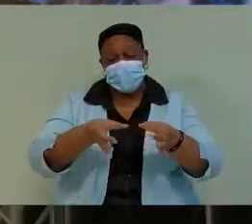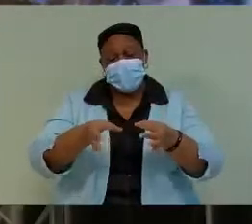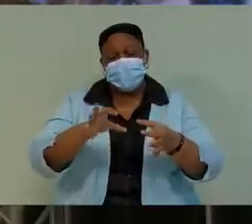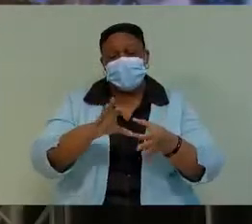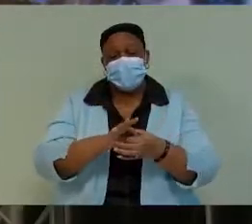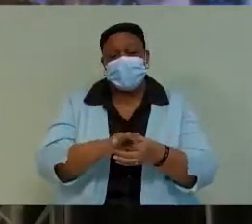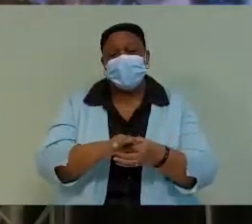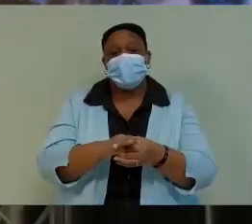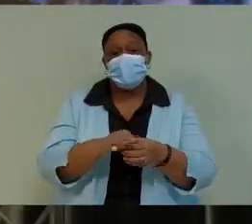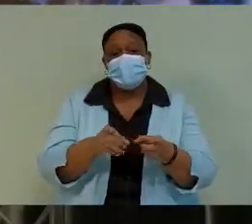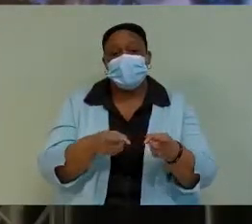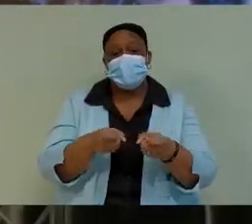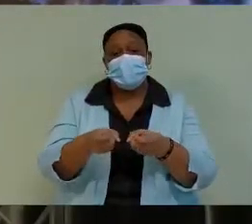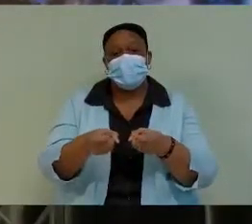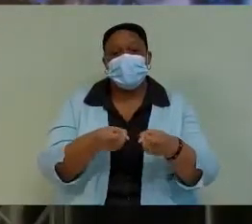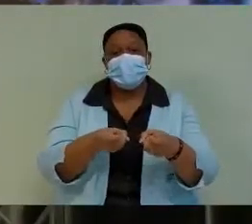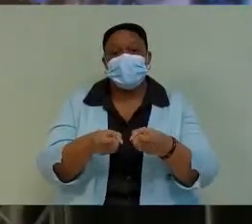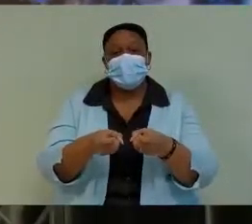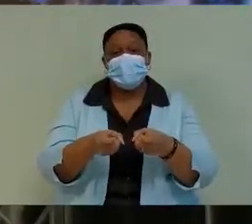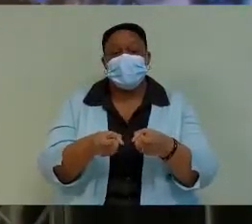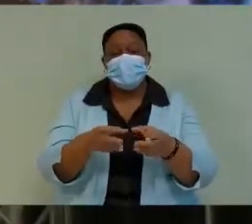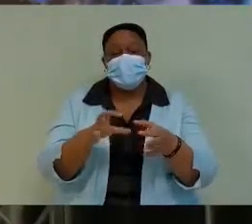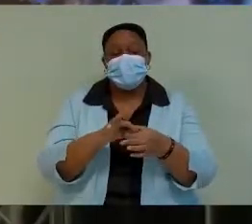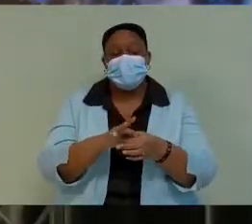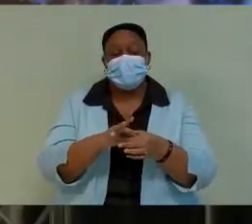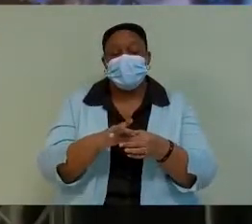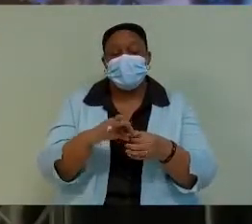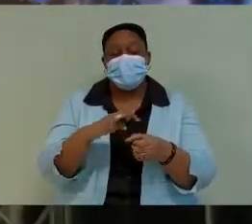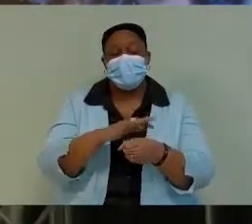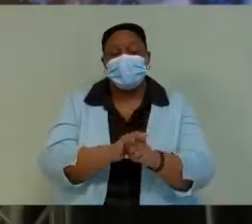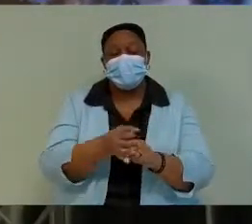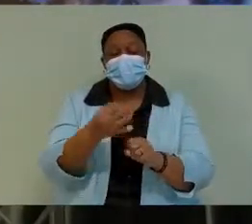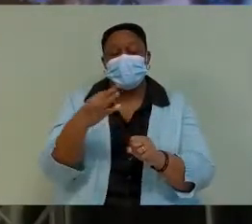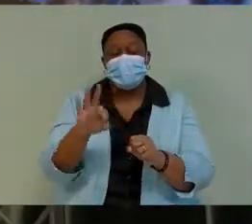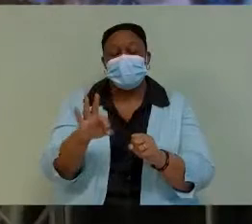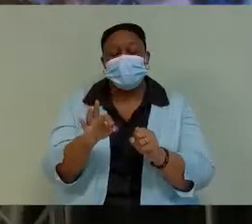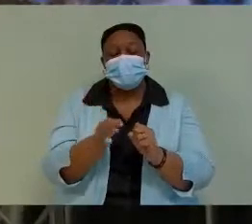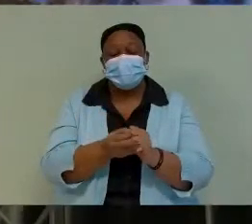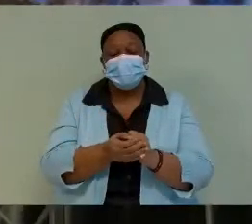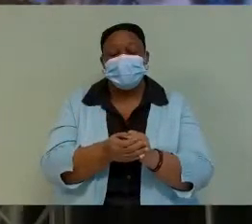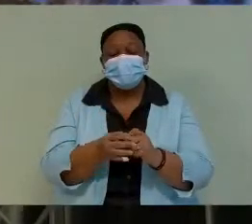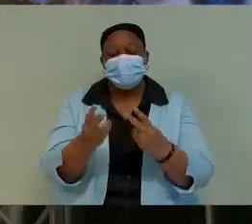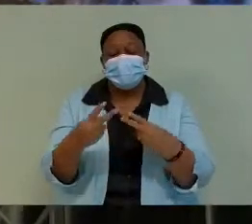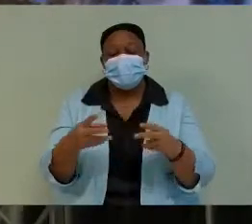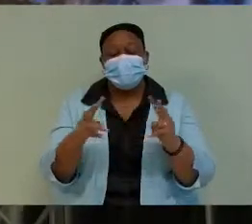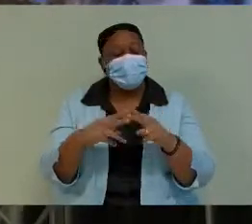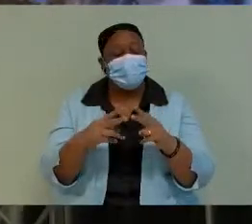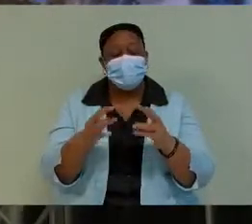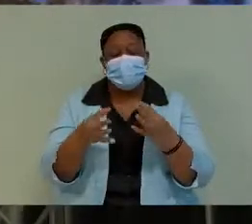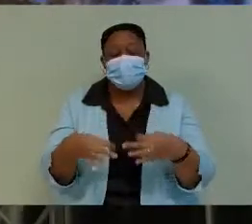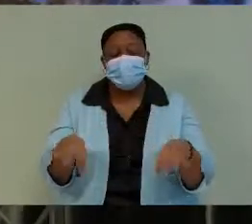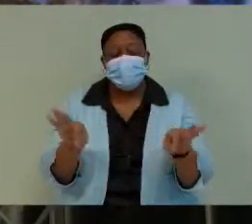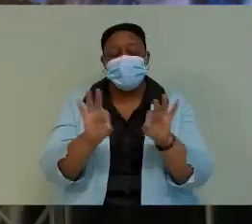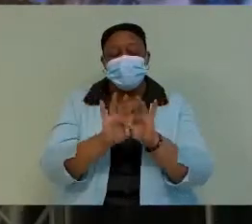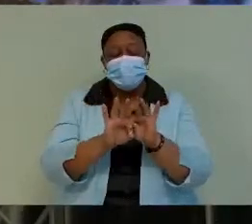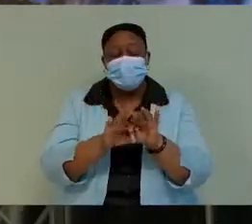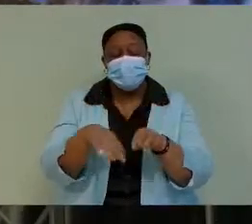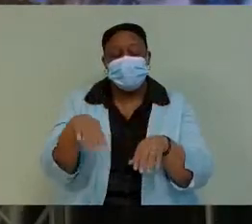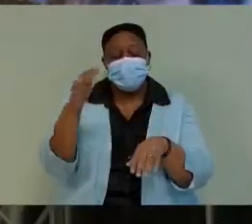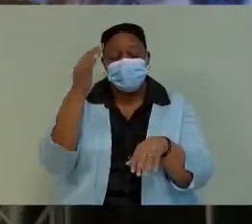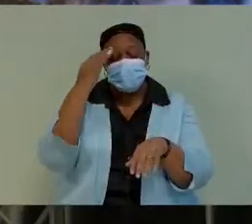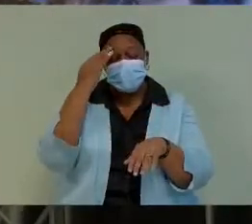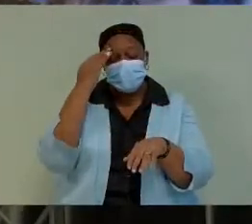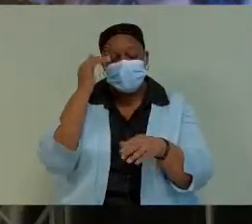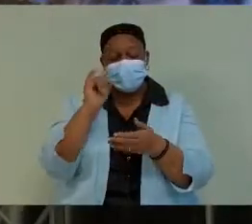the COVID-19 pandemic. It is very important that we note that, as